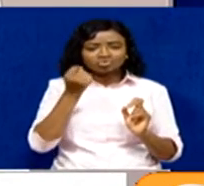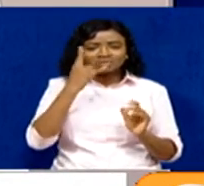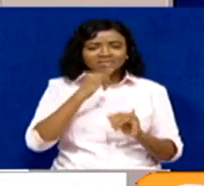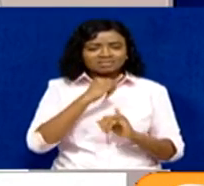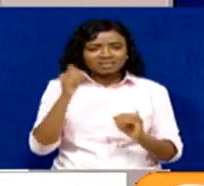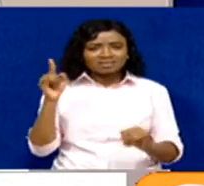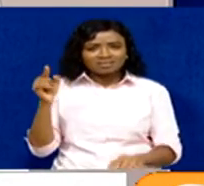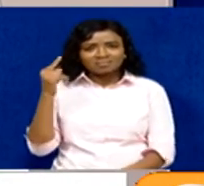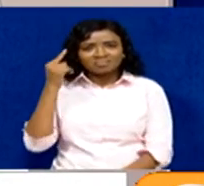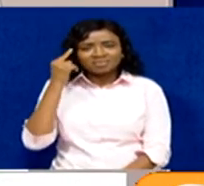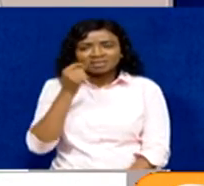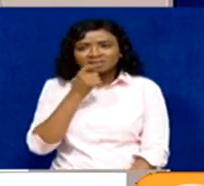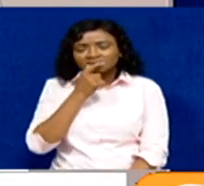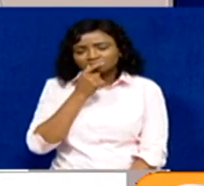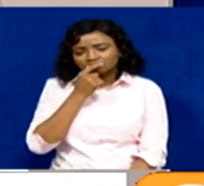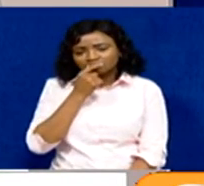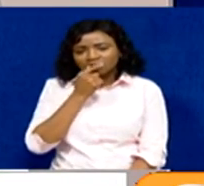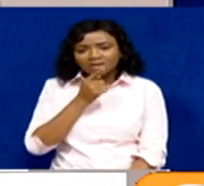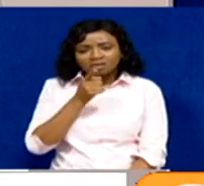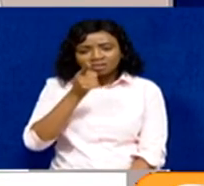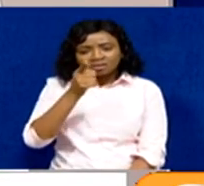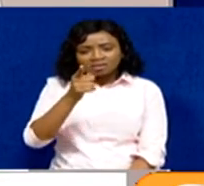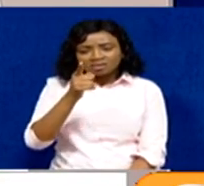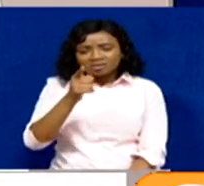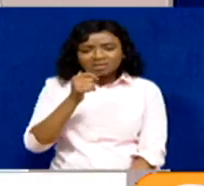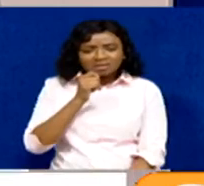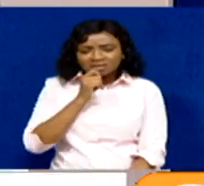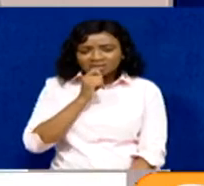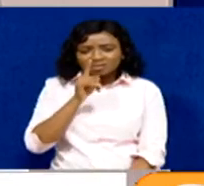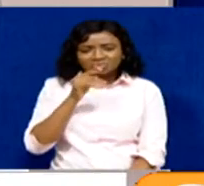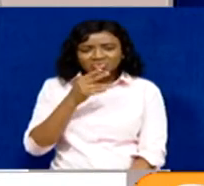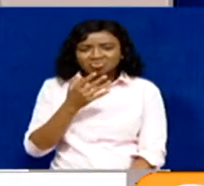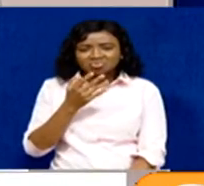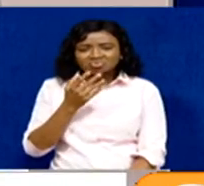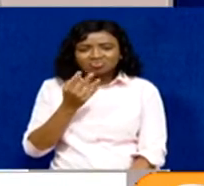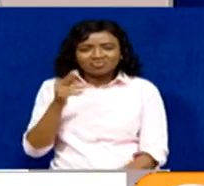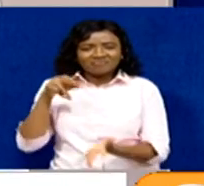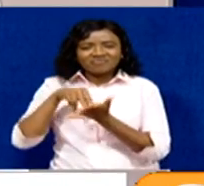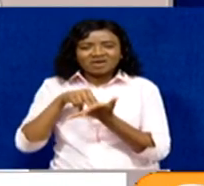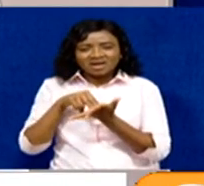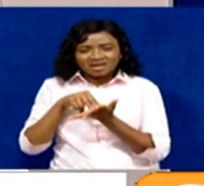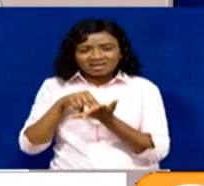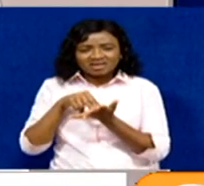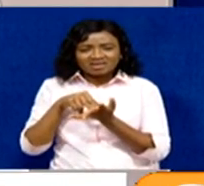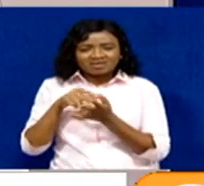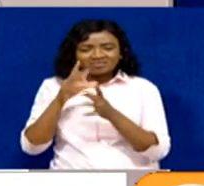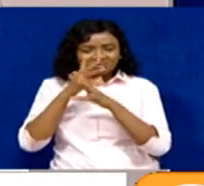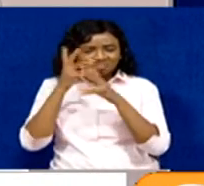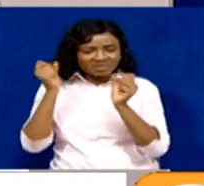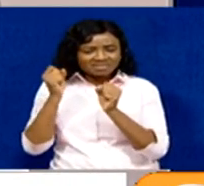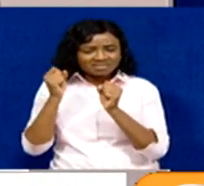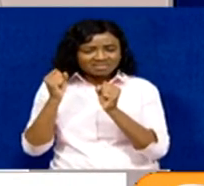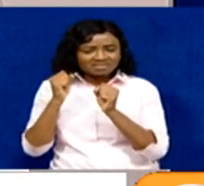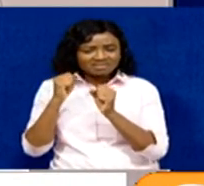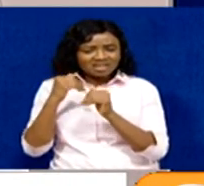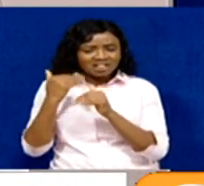they thought that they don't want me to stand, yeah, and fail